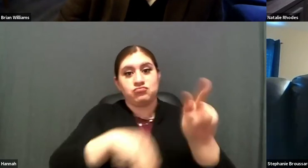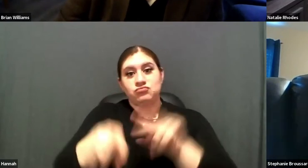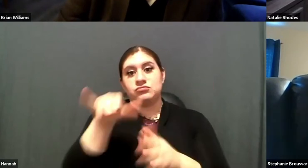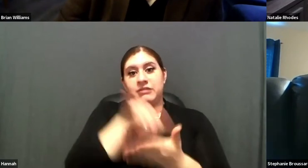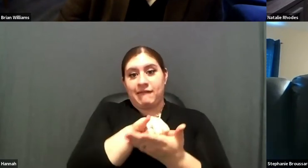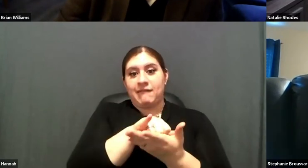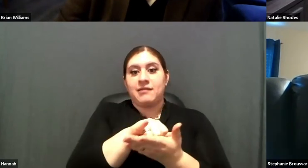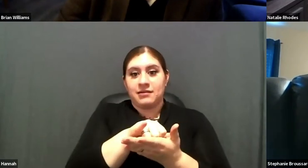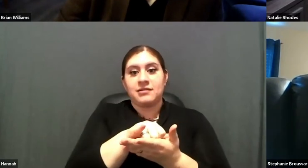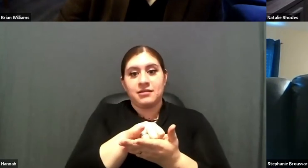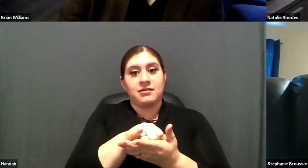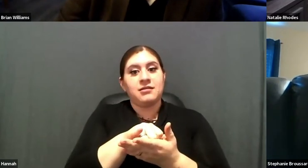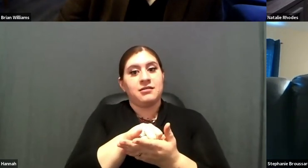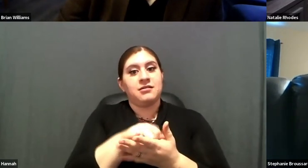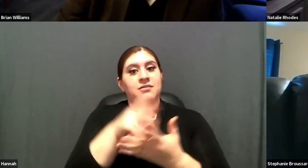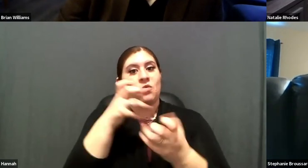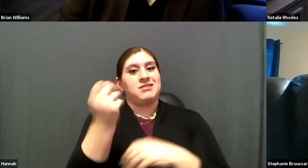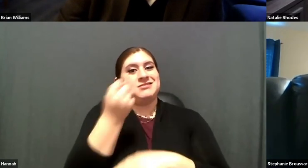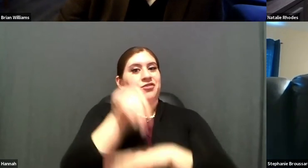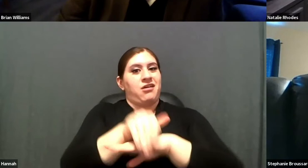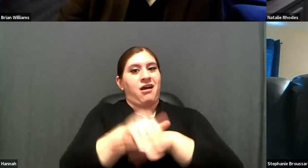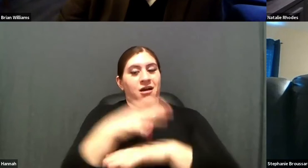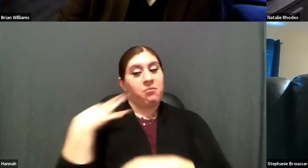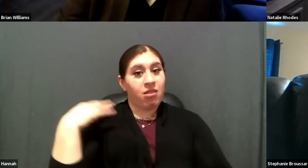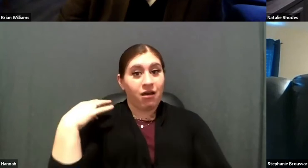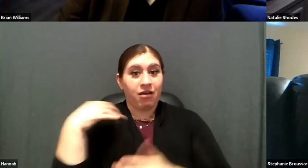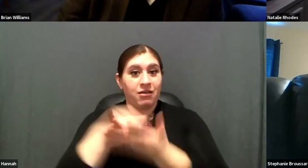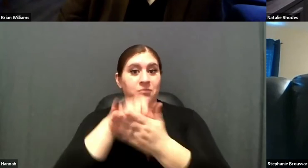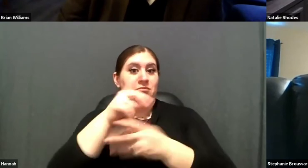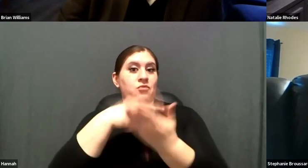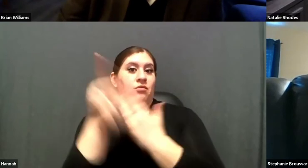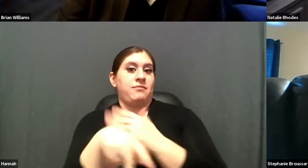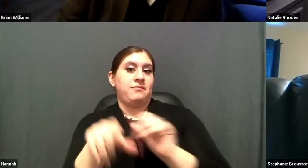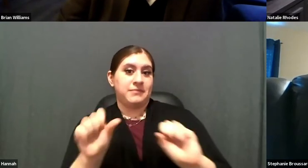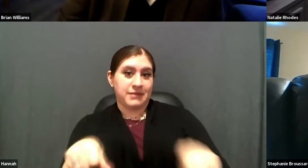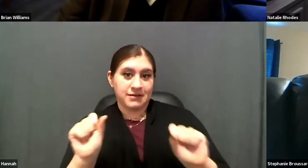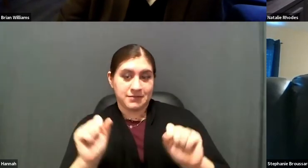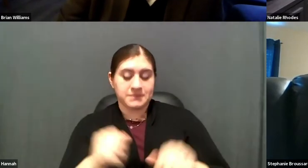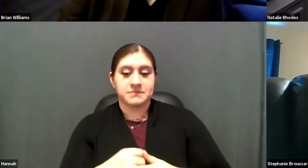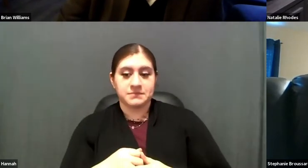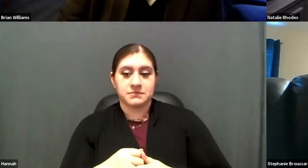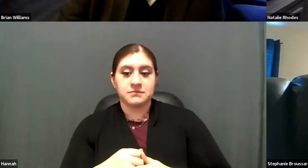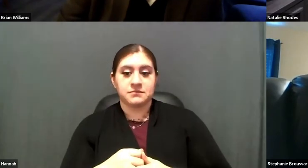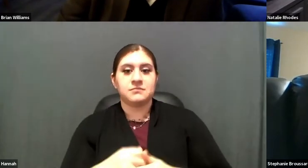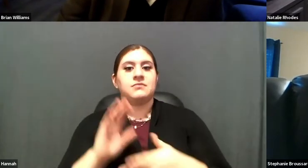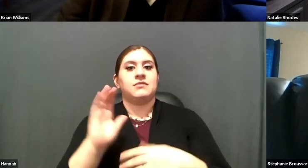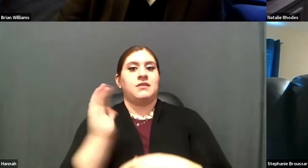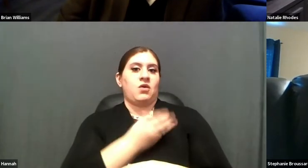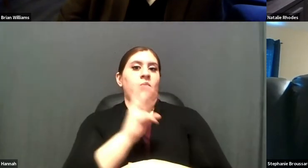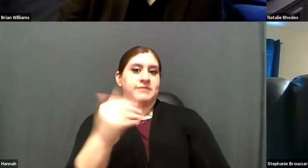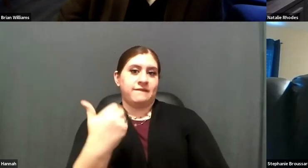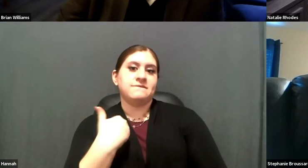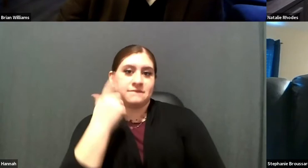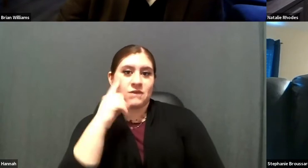just, staying up on a Saturday night and applying to this program, you can definitely do that. And it's also on our webpage for